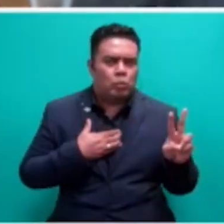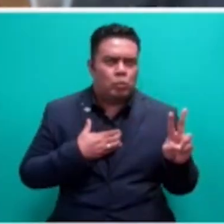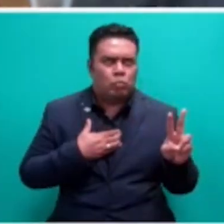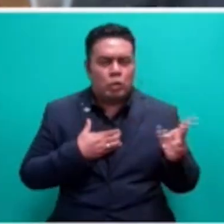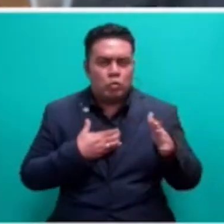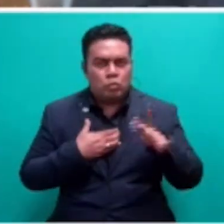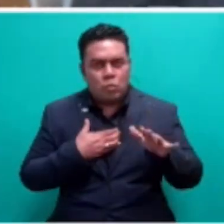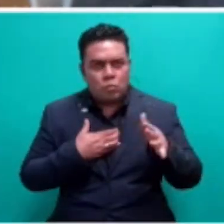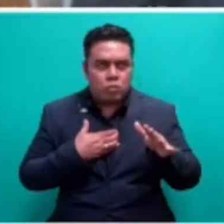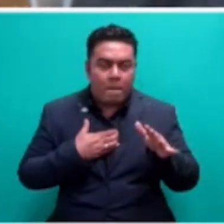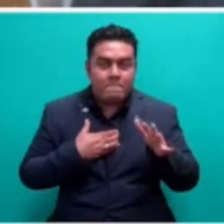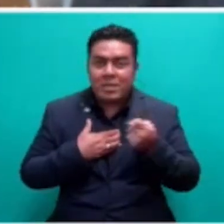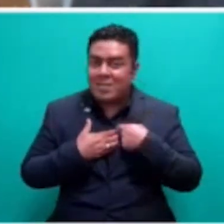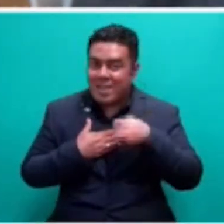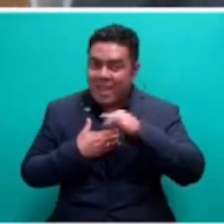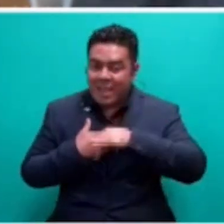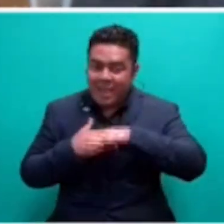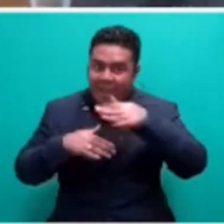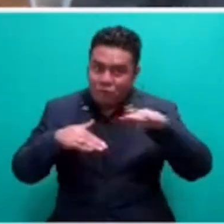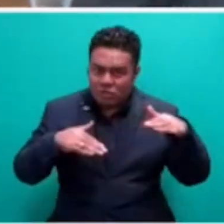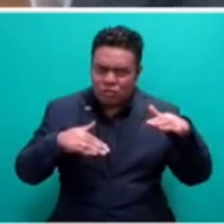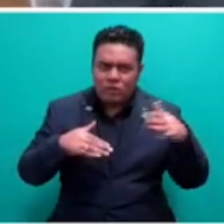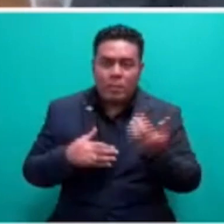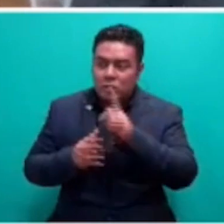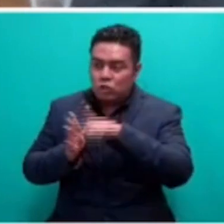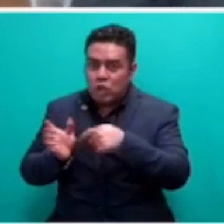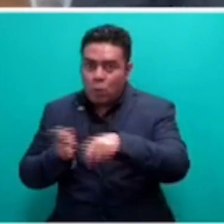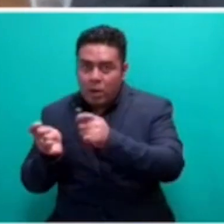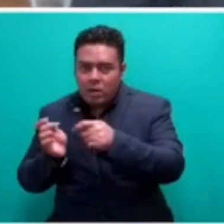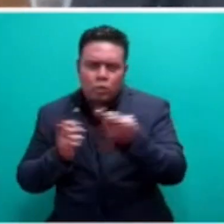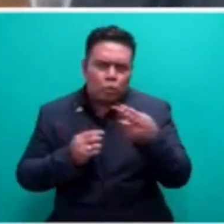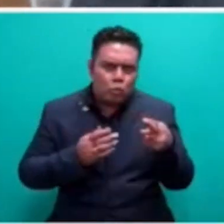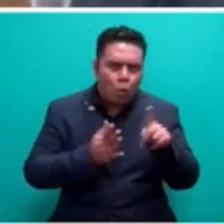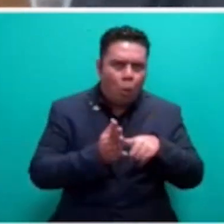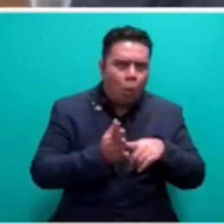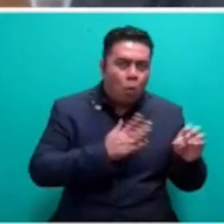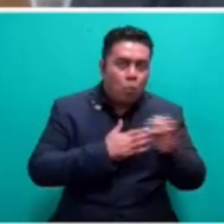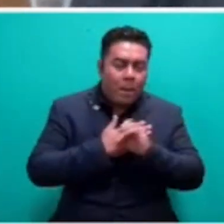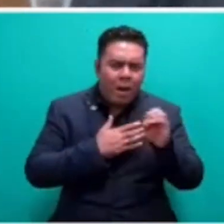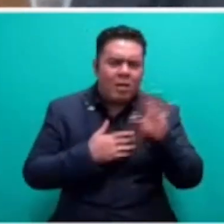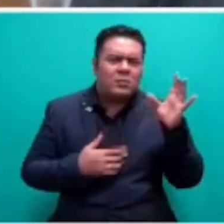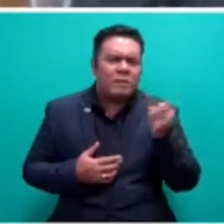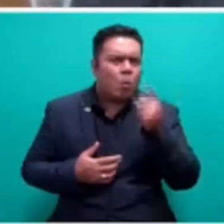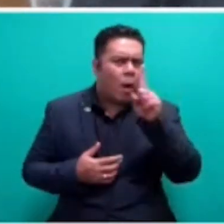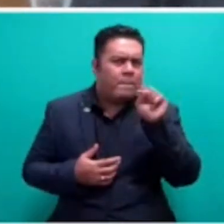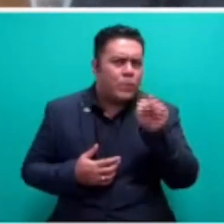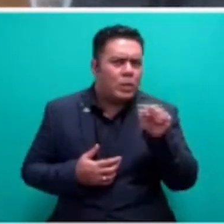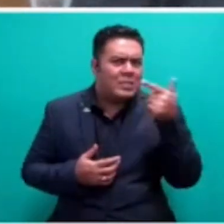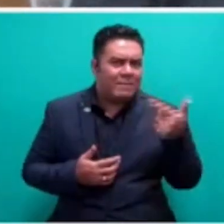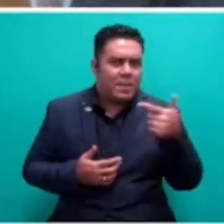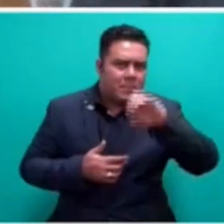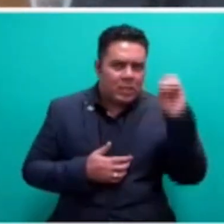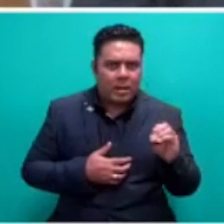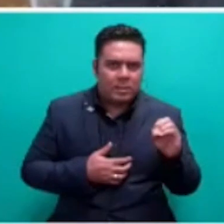Mr. Speaker, said the average inflation from January to October is around 1.7%,